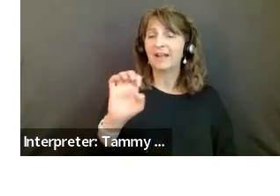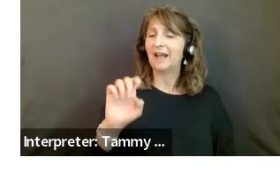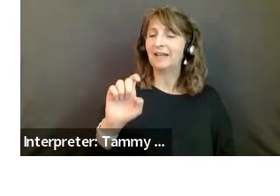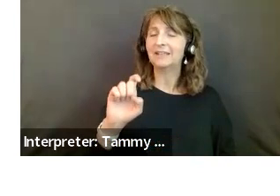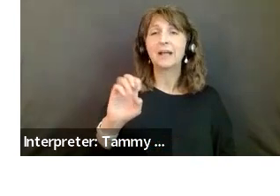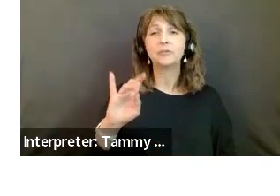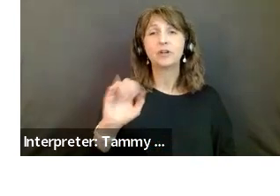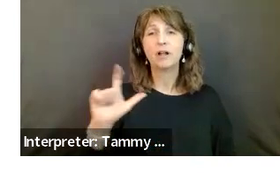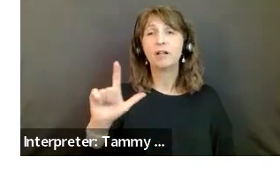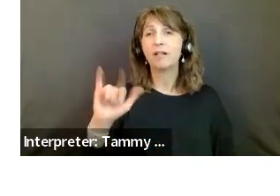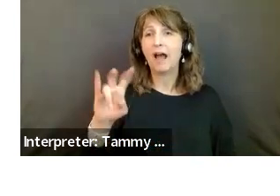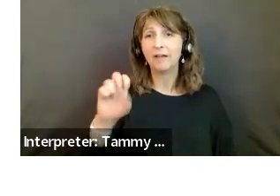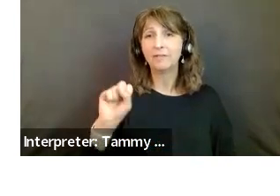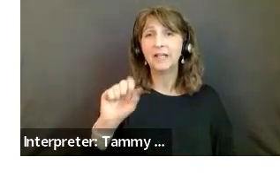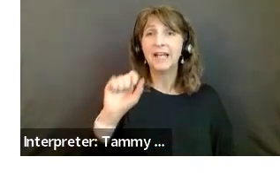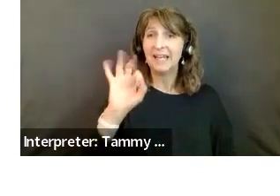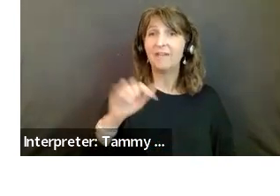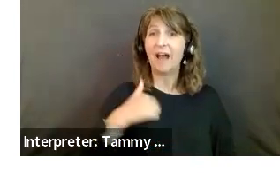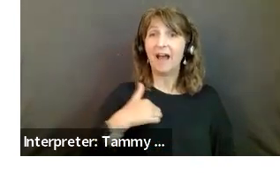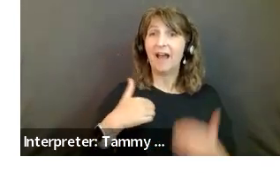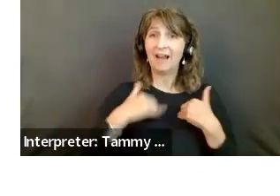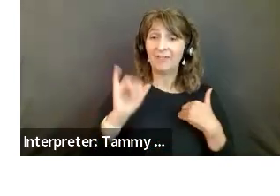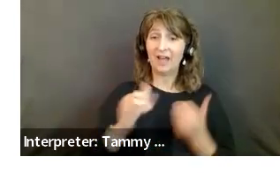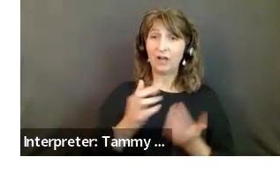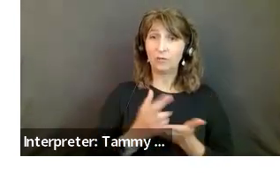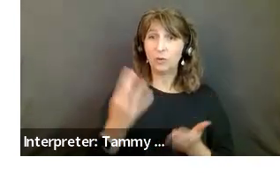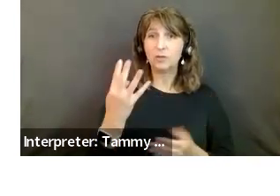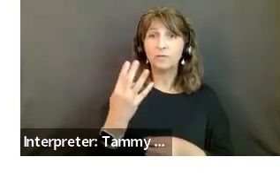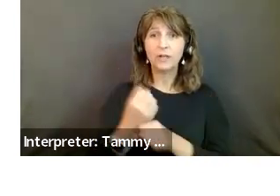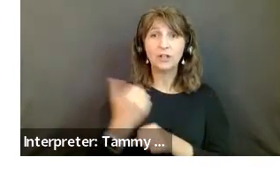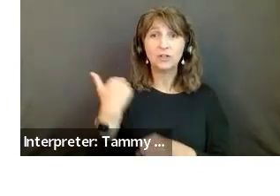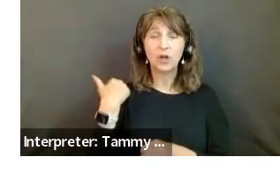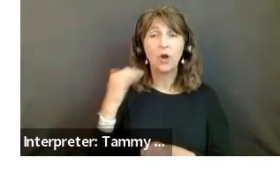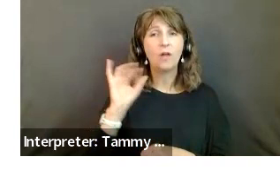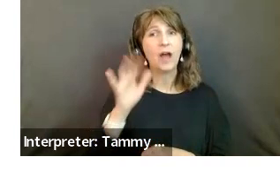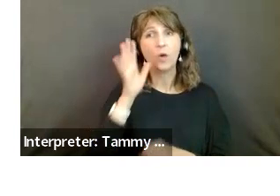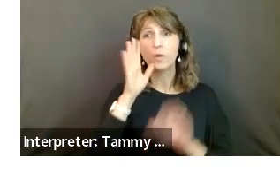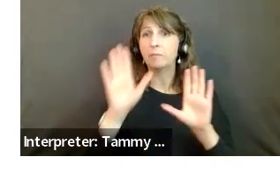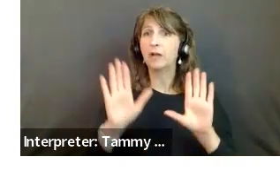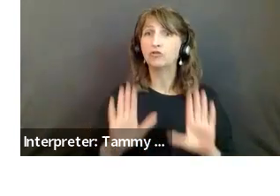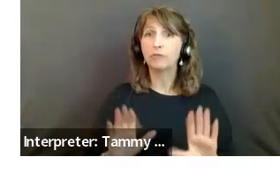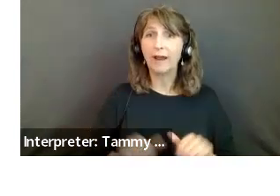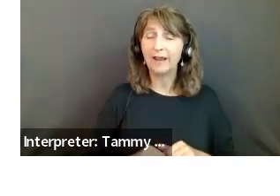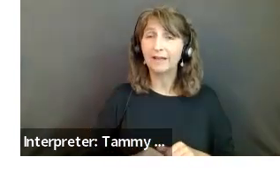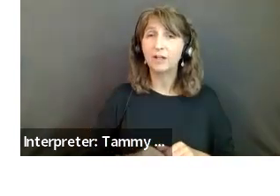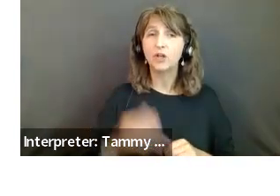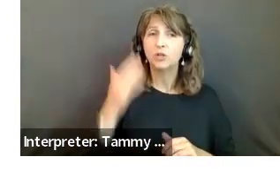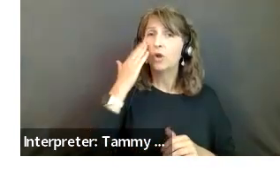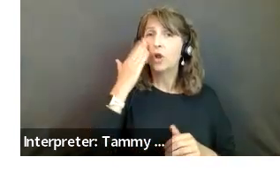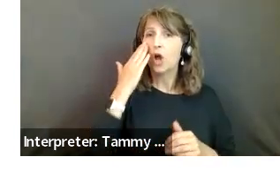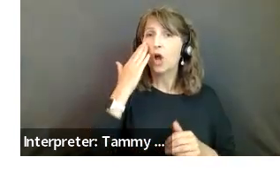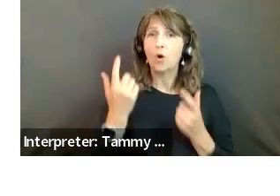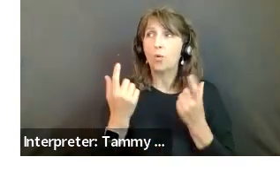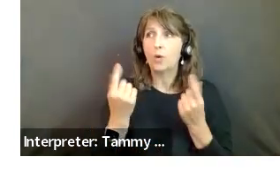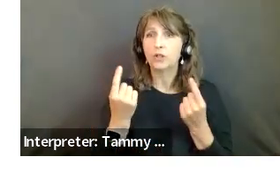a huge blessing to us, just to know what to expect, what these terms meant, and